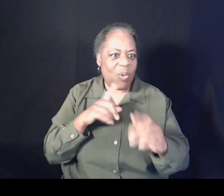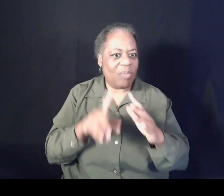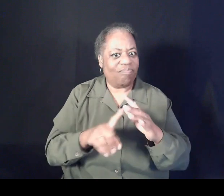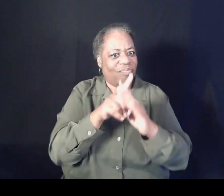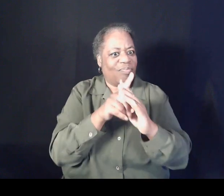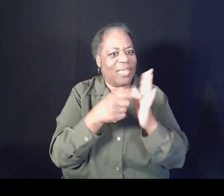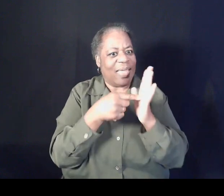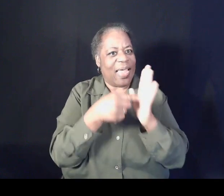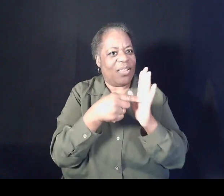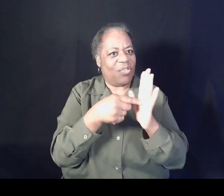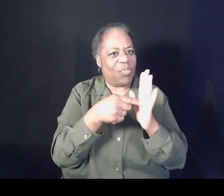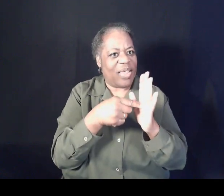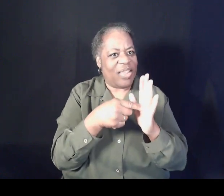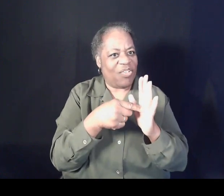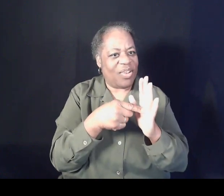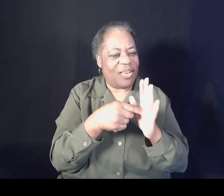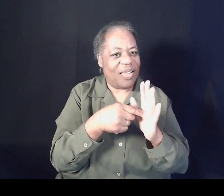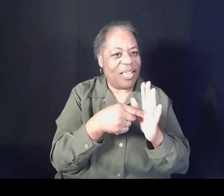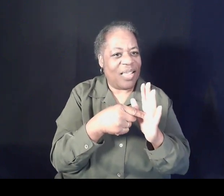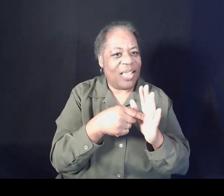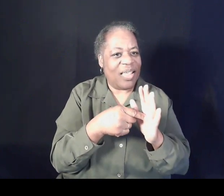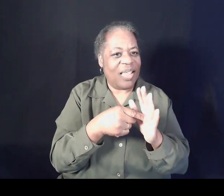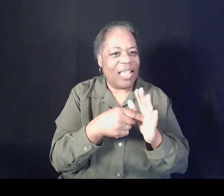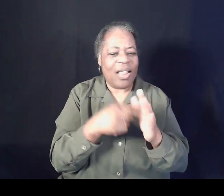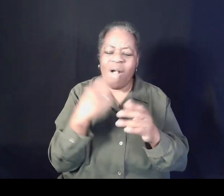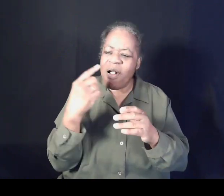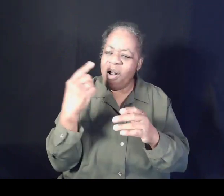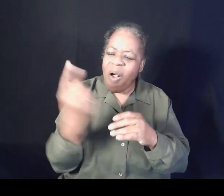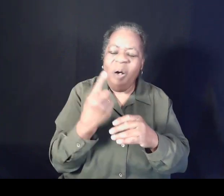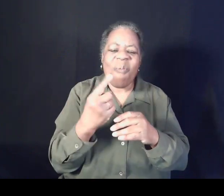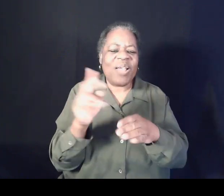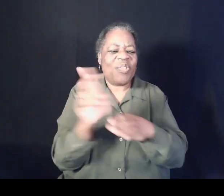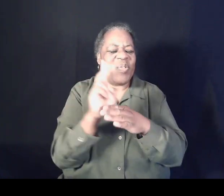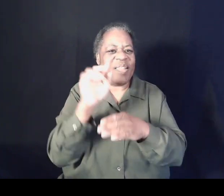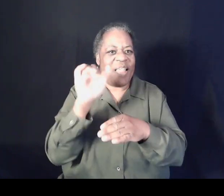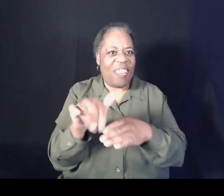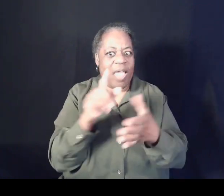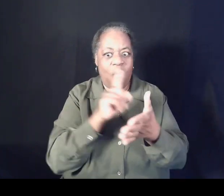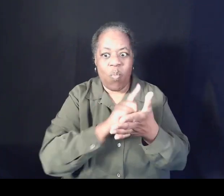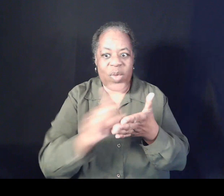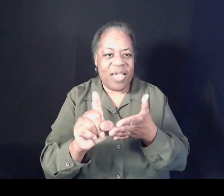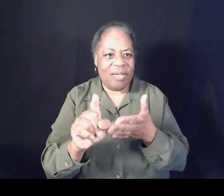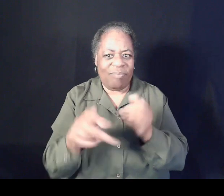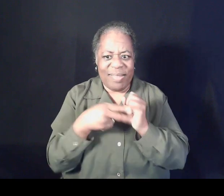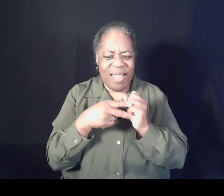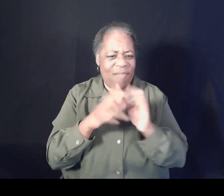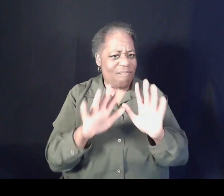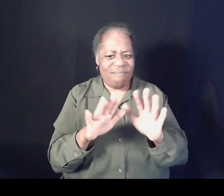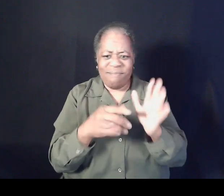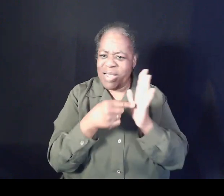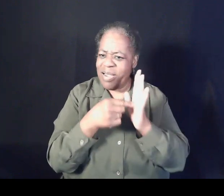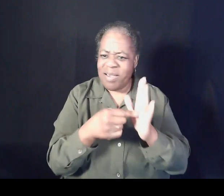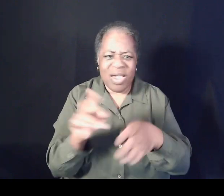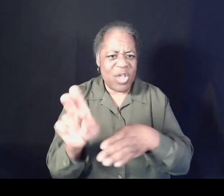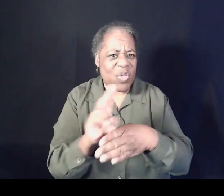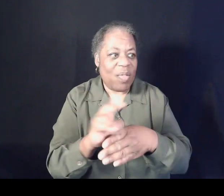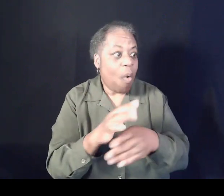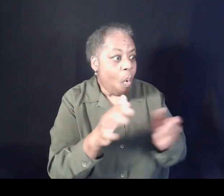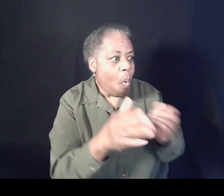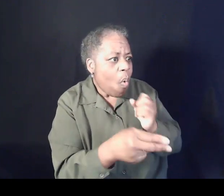that serves his big idea for that week's sermon, he almost always uses it that week. But that's an amazing illustration. You might say that for